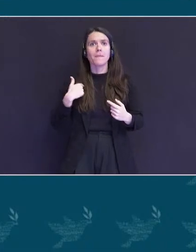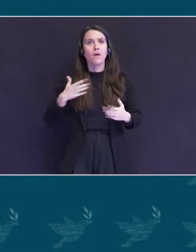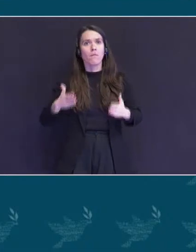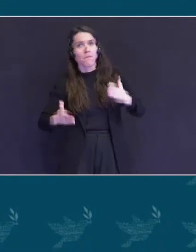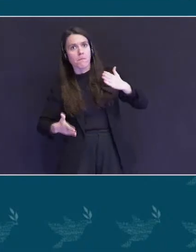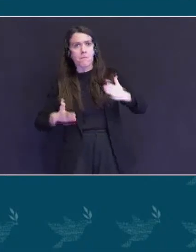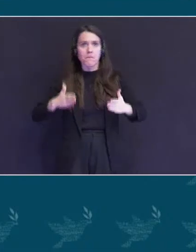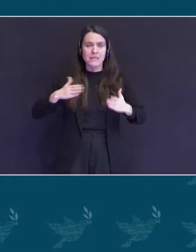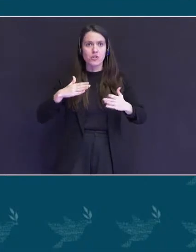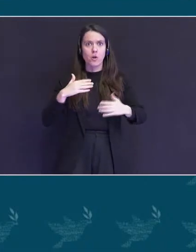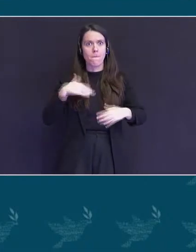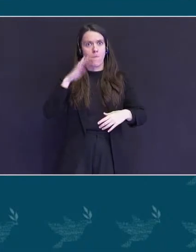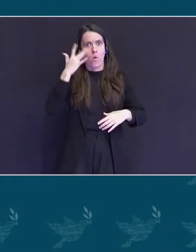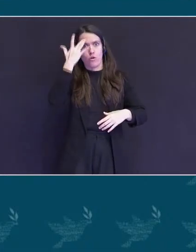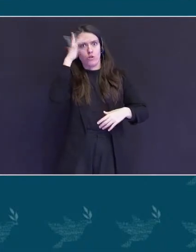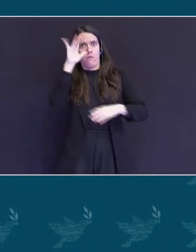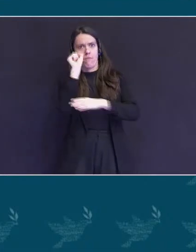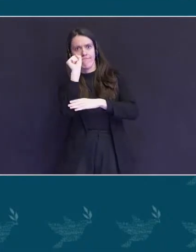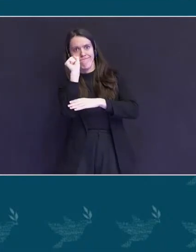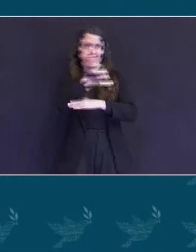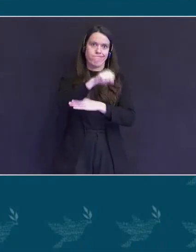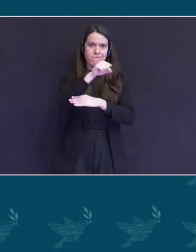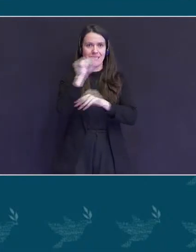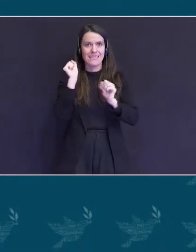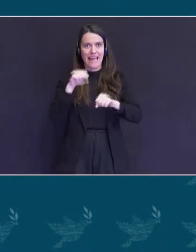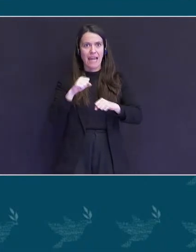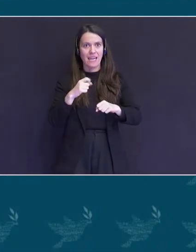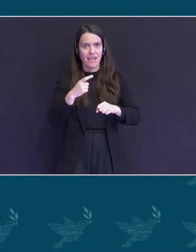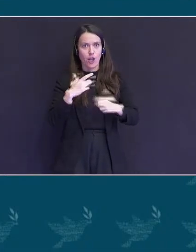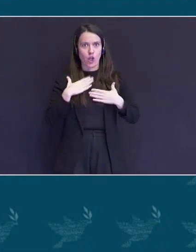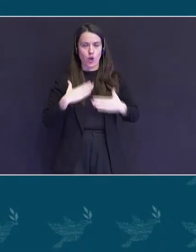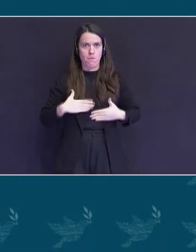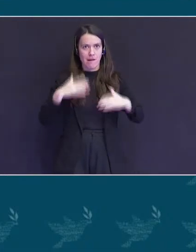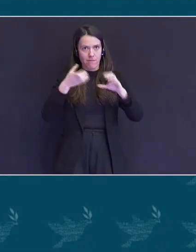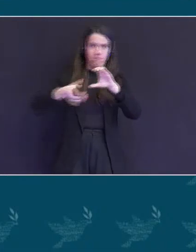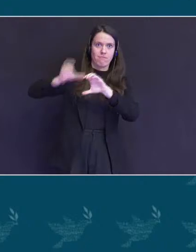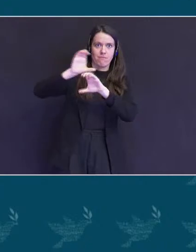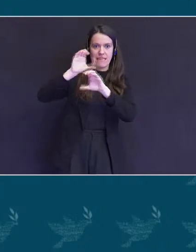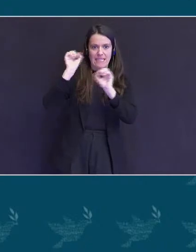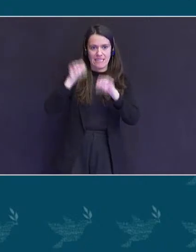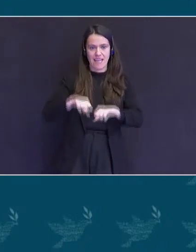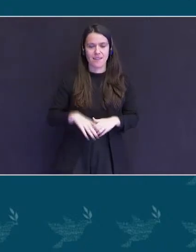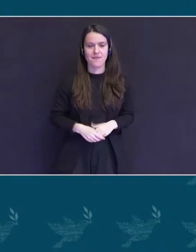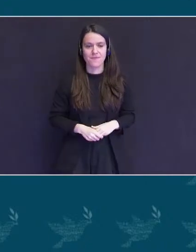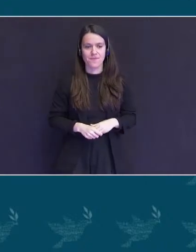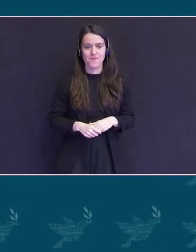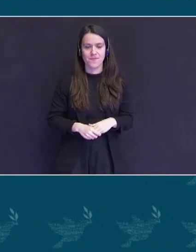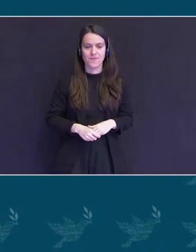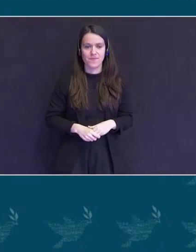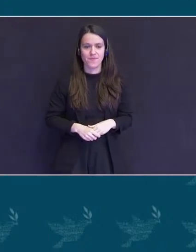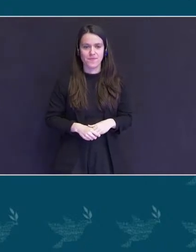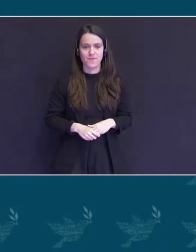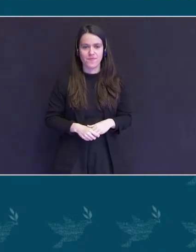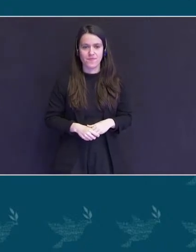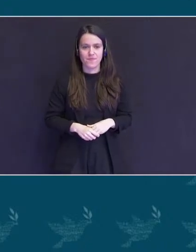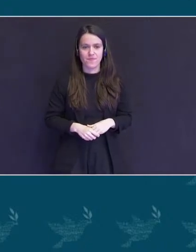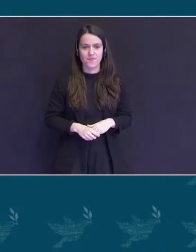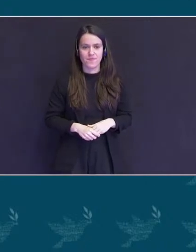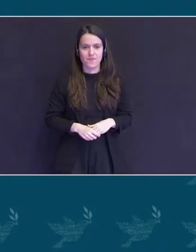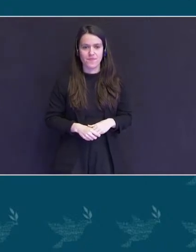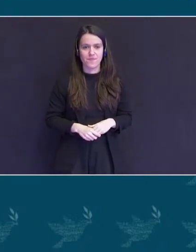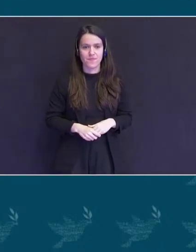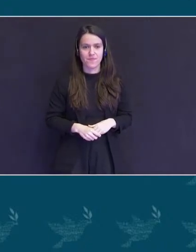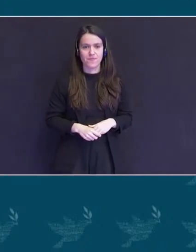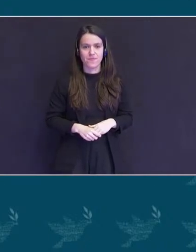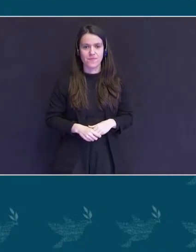knowledge to enhance the human intelligence. And finally, on the right bottom side is between the machine and the